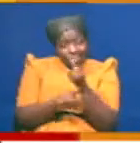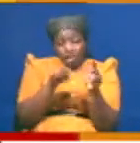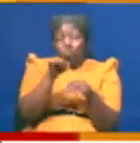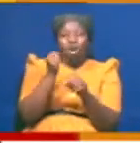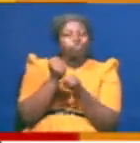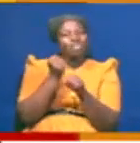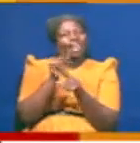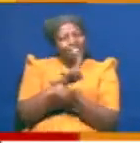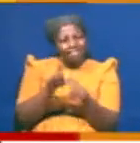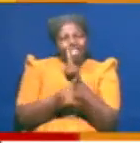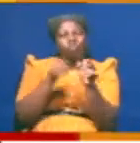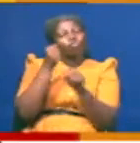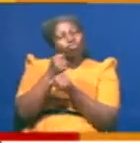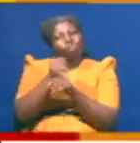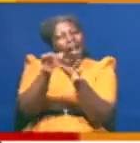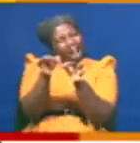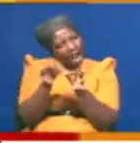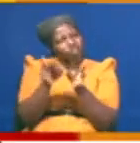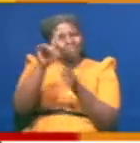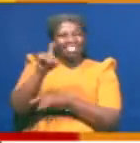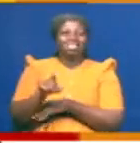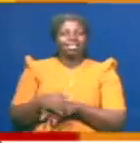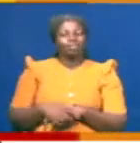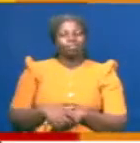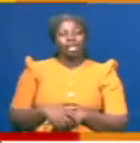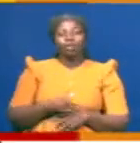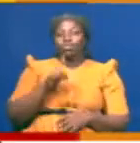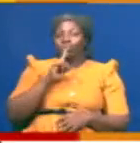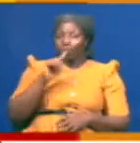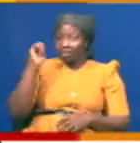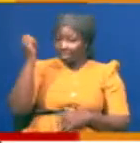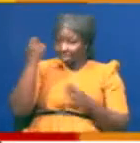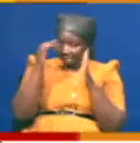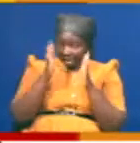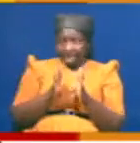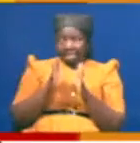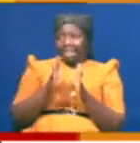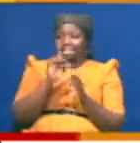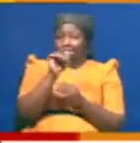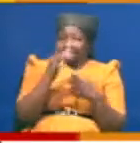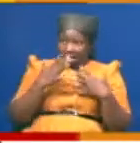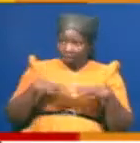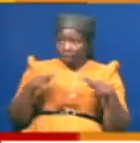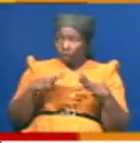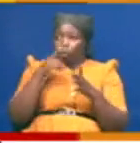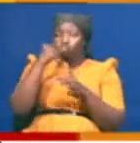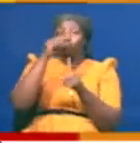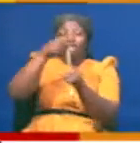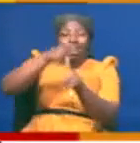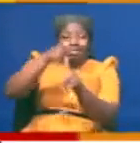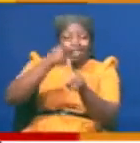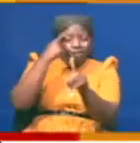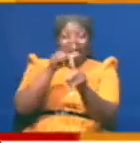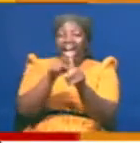Everything you are doing, it's accountable for. So Kenyans, and these people we are fighting for, they are